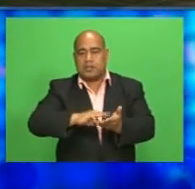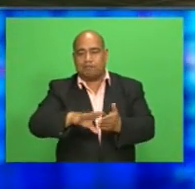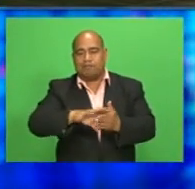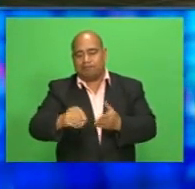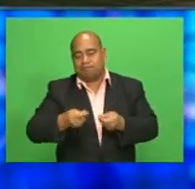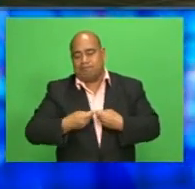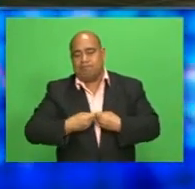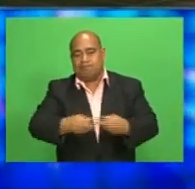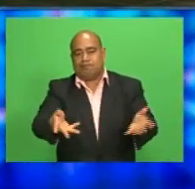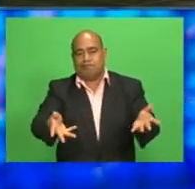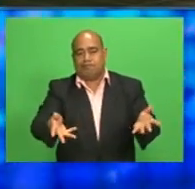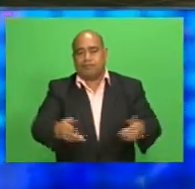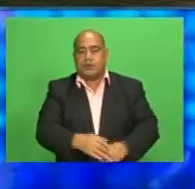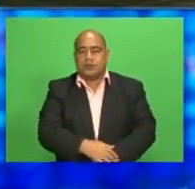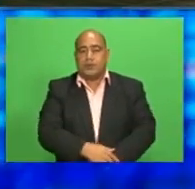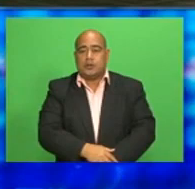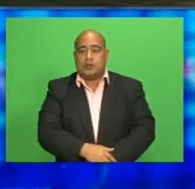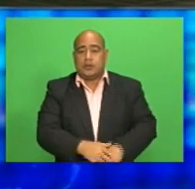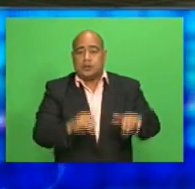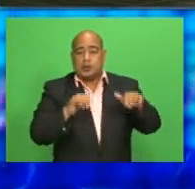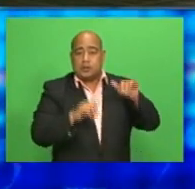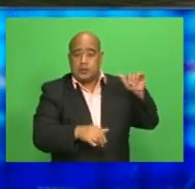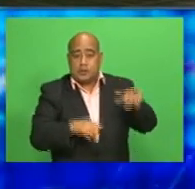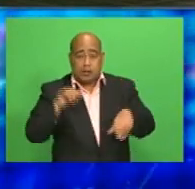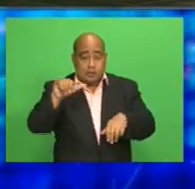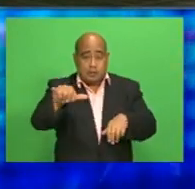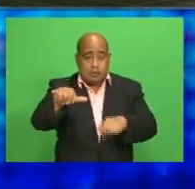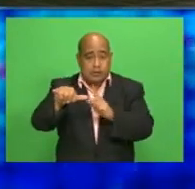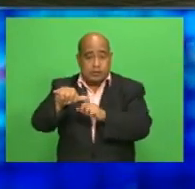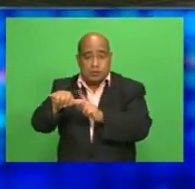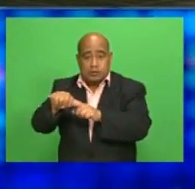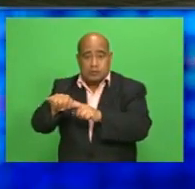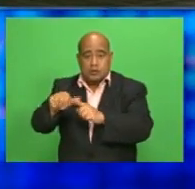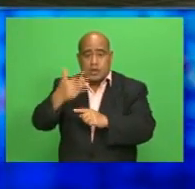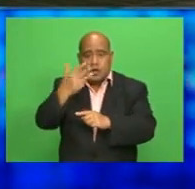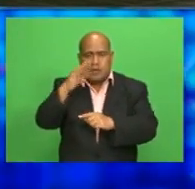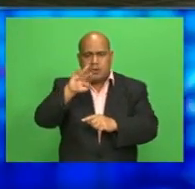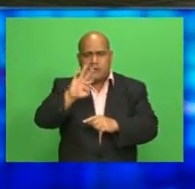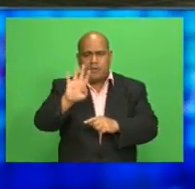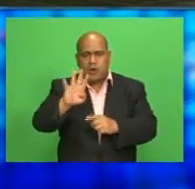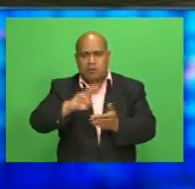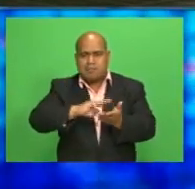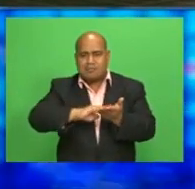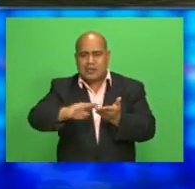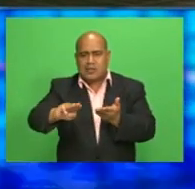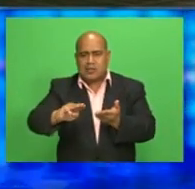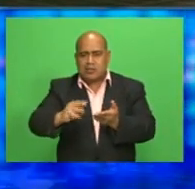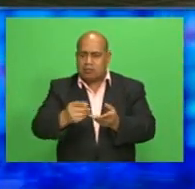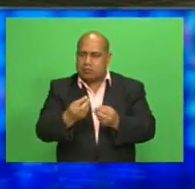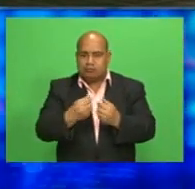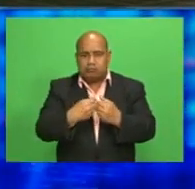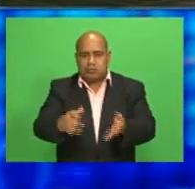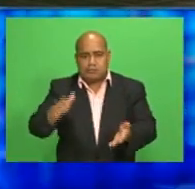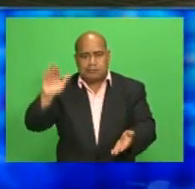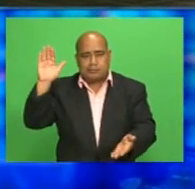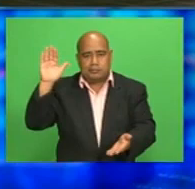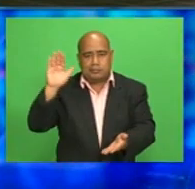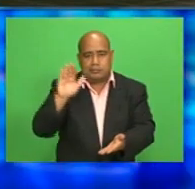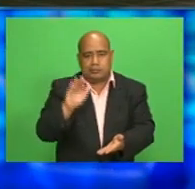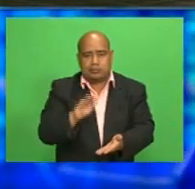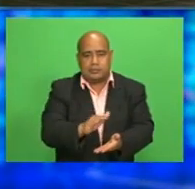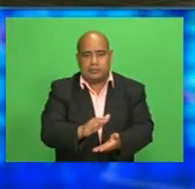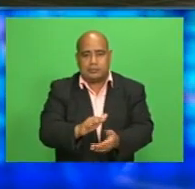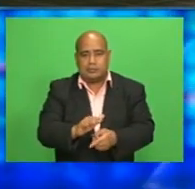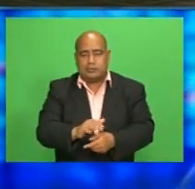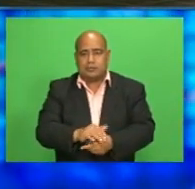Airlines are set to lose $84 billion as the coronavirus pandemic reduces revenue by half to mark the worst year in the sector's history. And